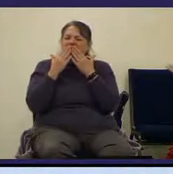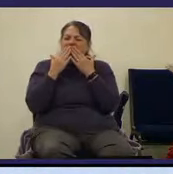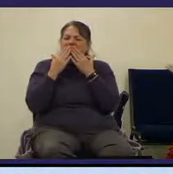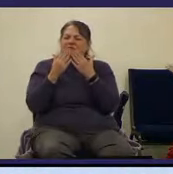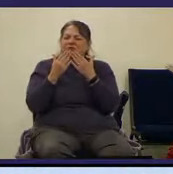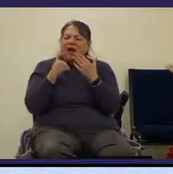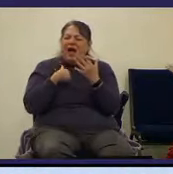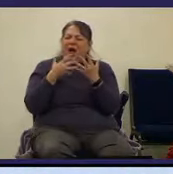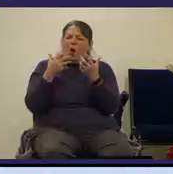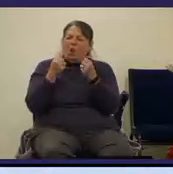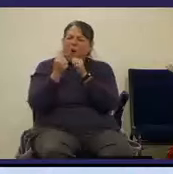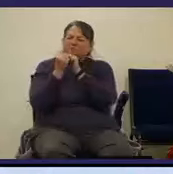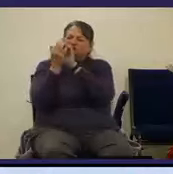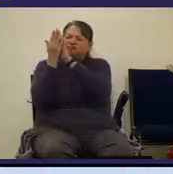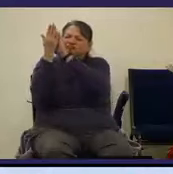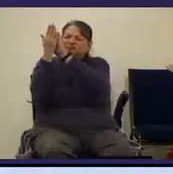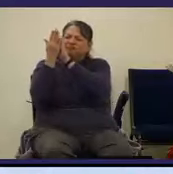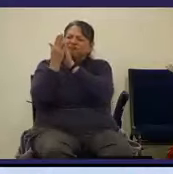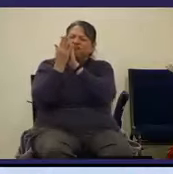anywhere without you, Jesus.